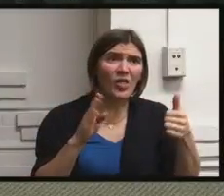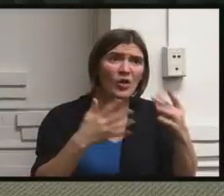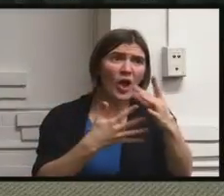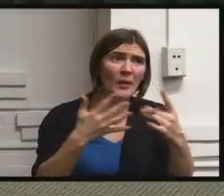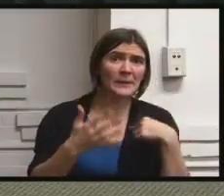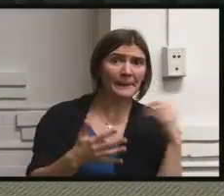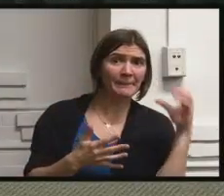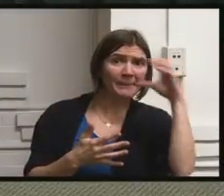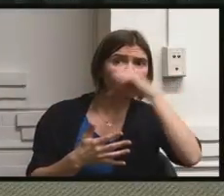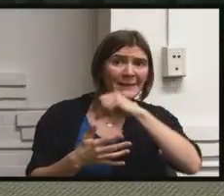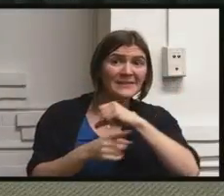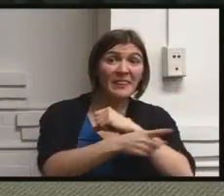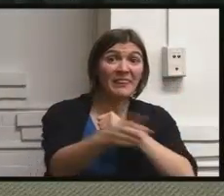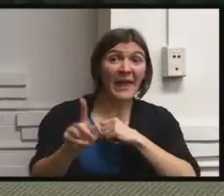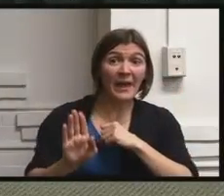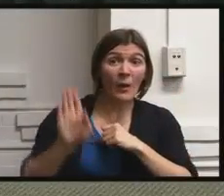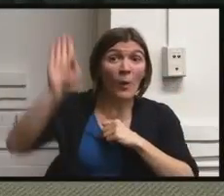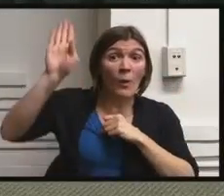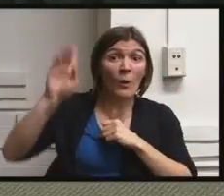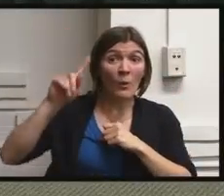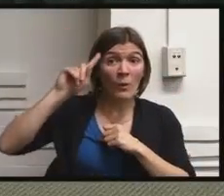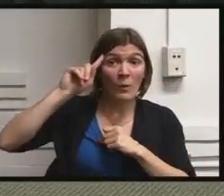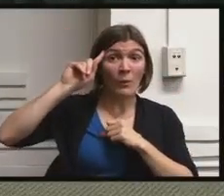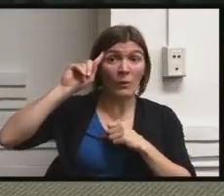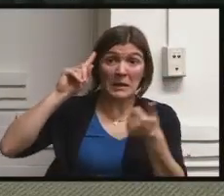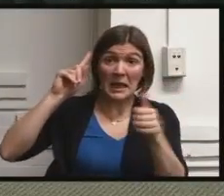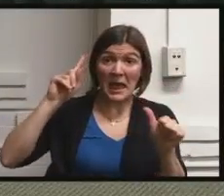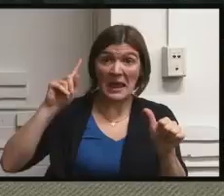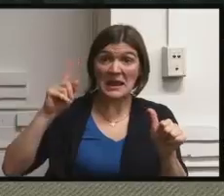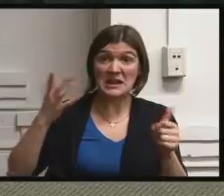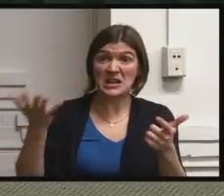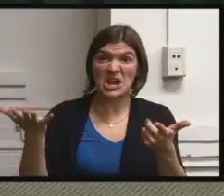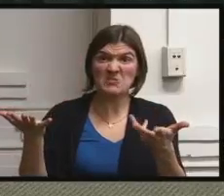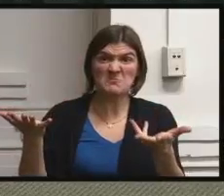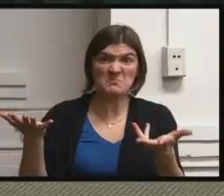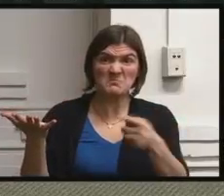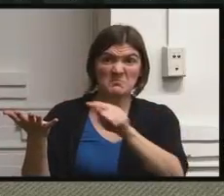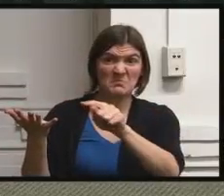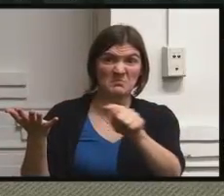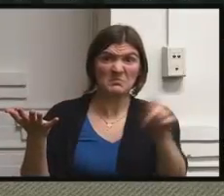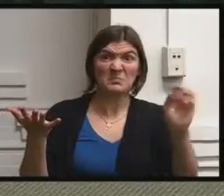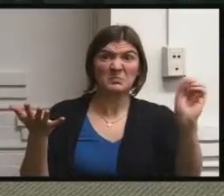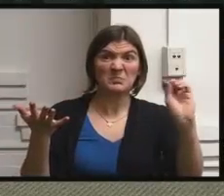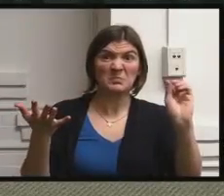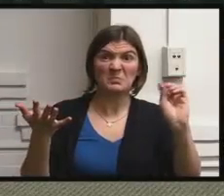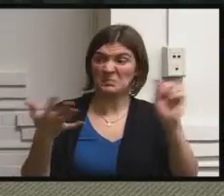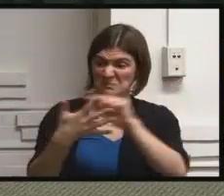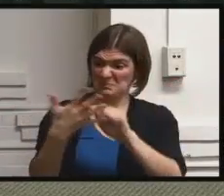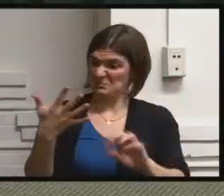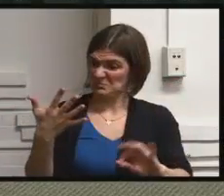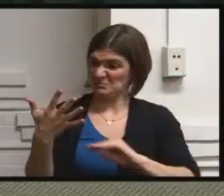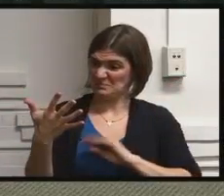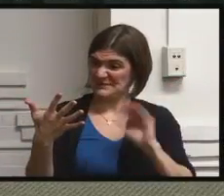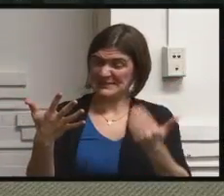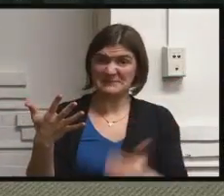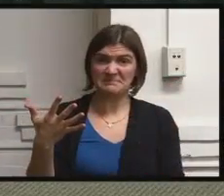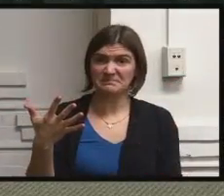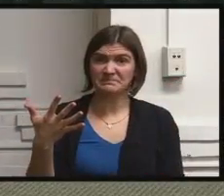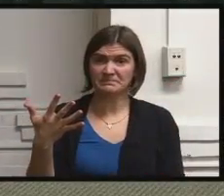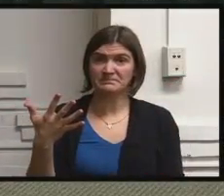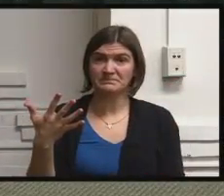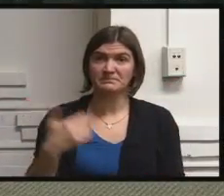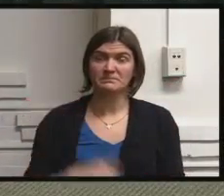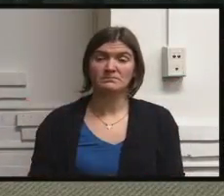our town residents were looking for that wasn't being provided in the presentation, and I didn't hear that. And I